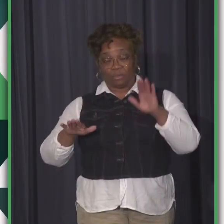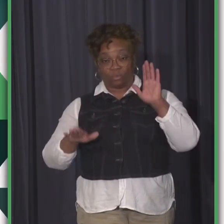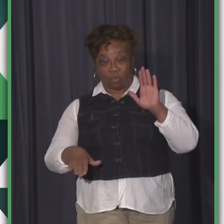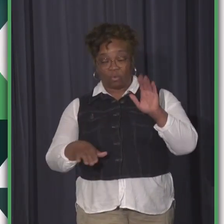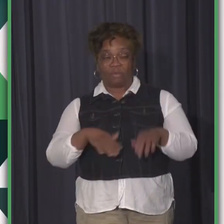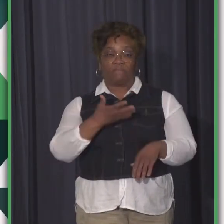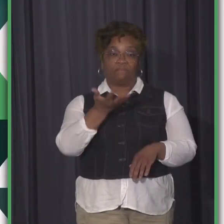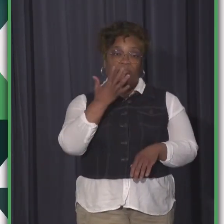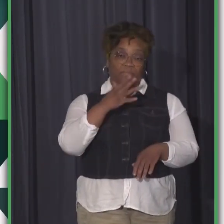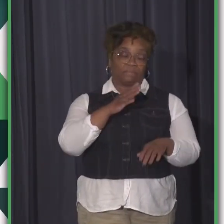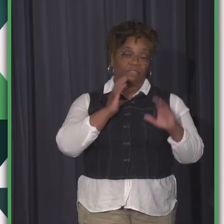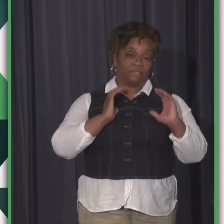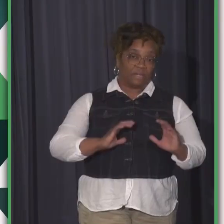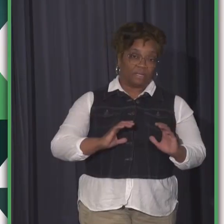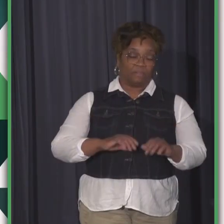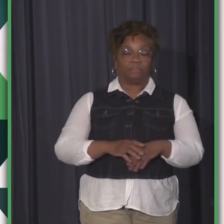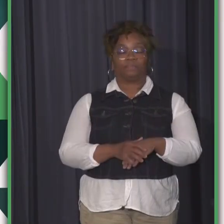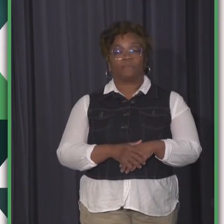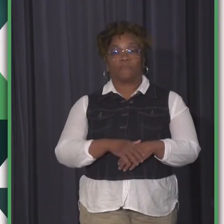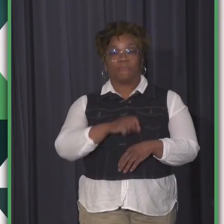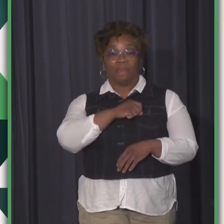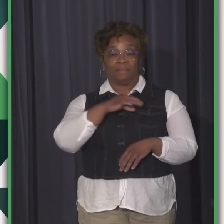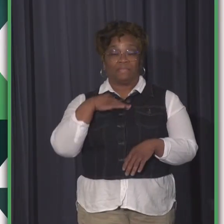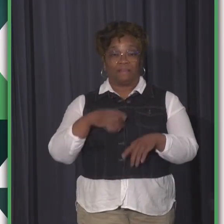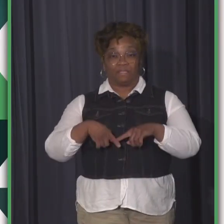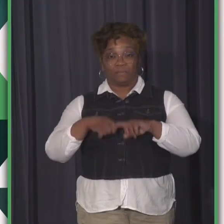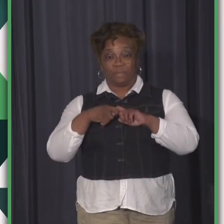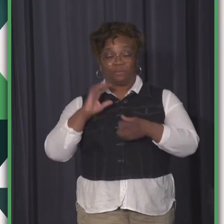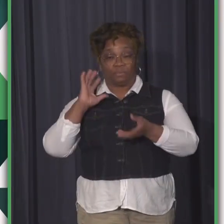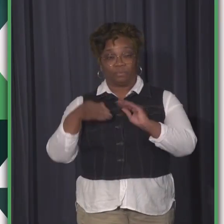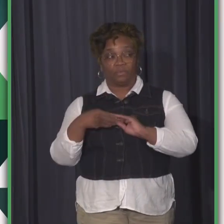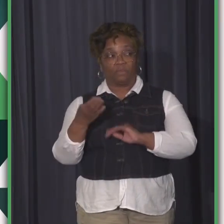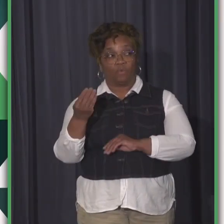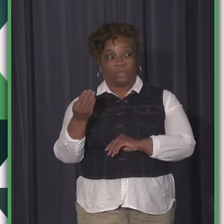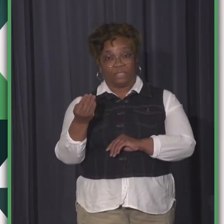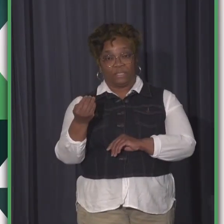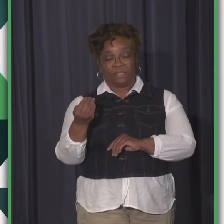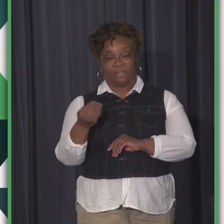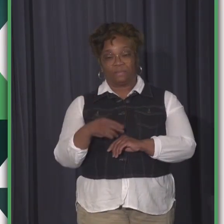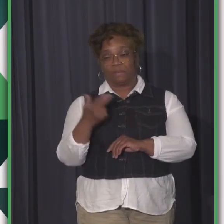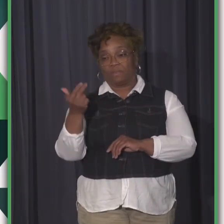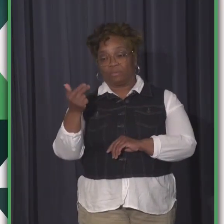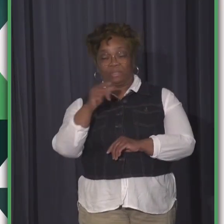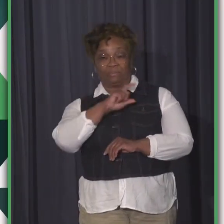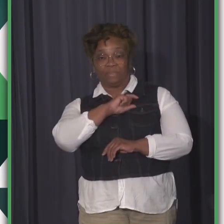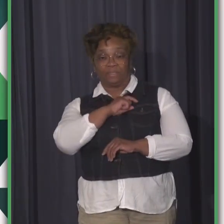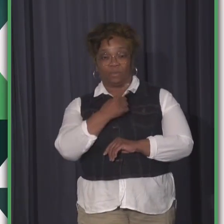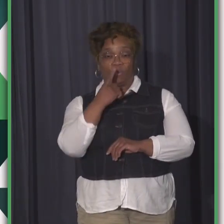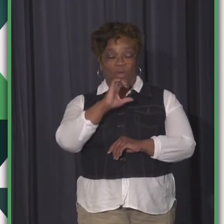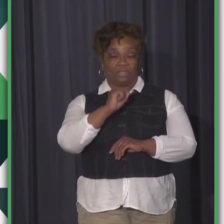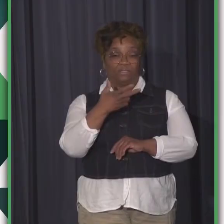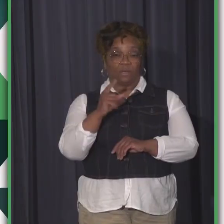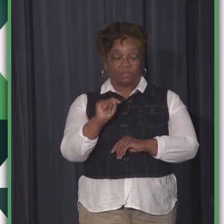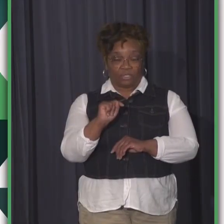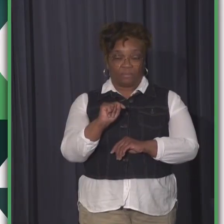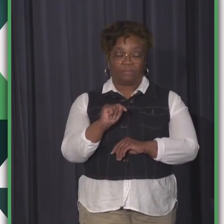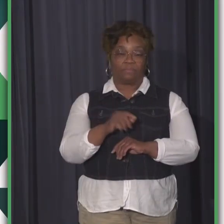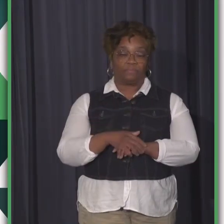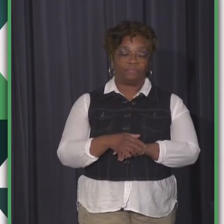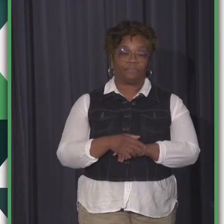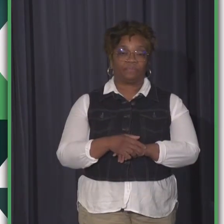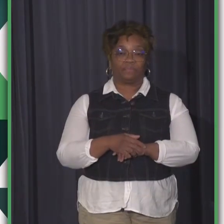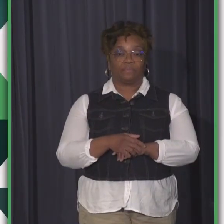civilians. For personnel suspensions, we had a total of 14. That was 13 police officers, 1 sergeant. And then for